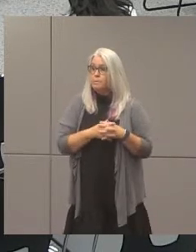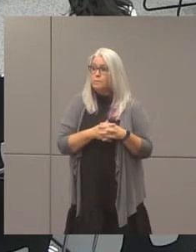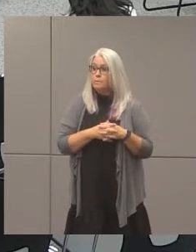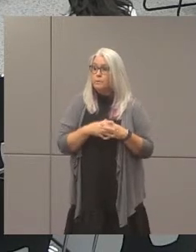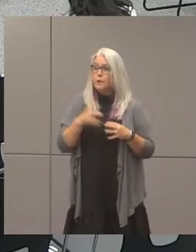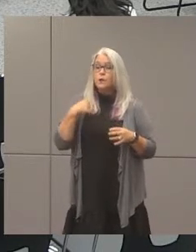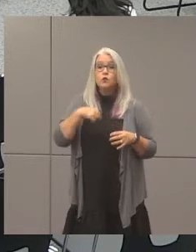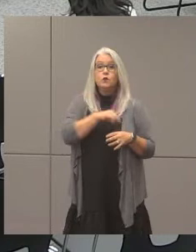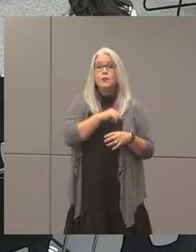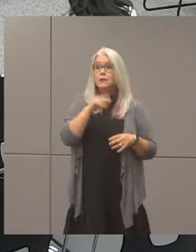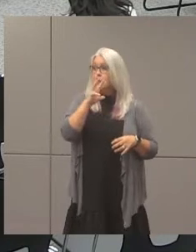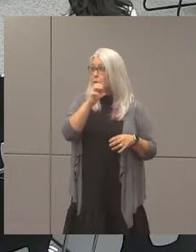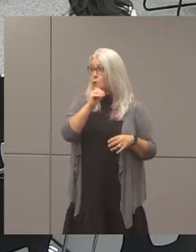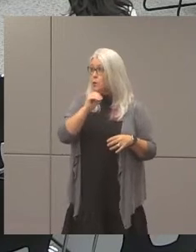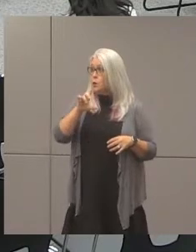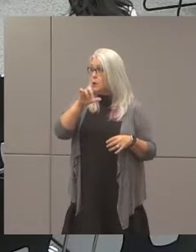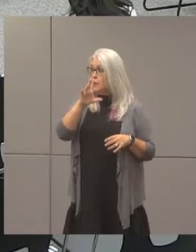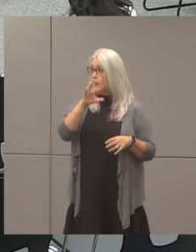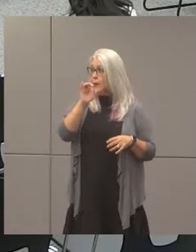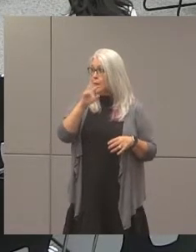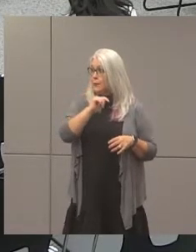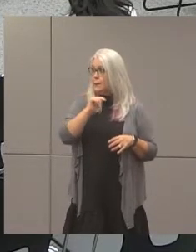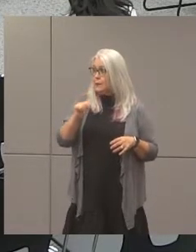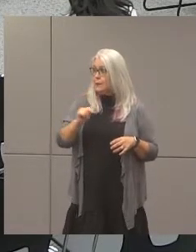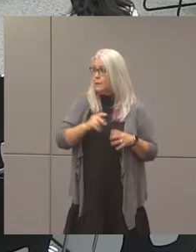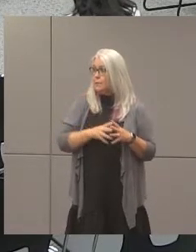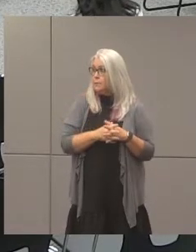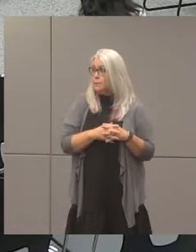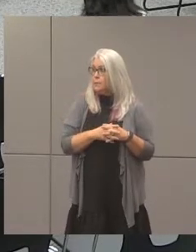Trustee Wolcott.